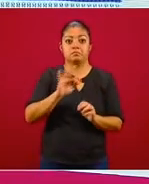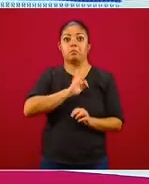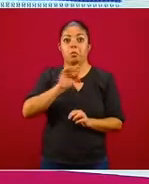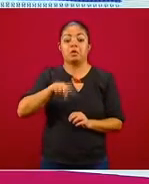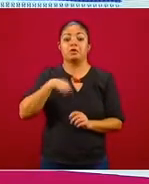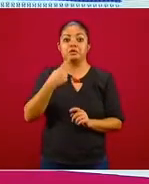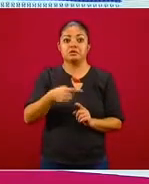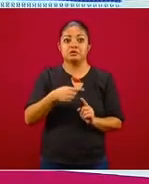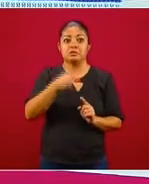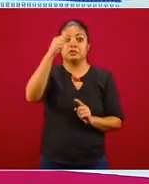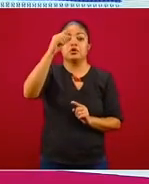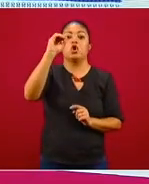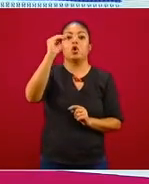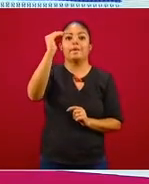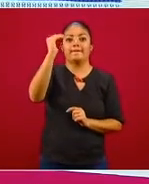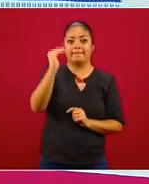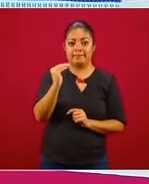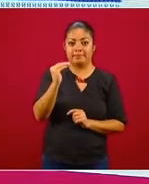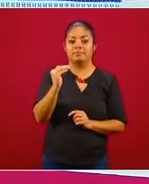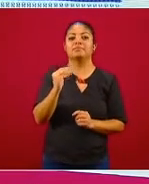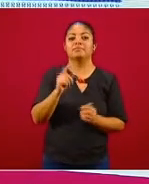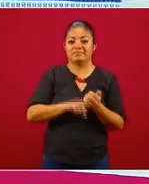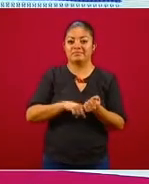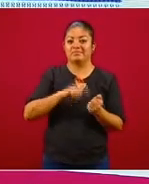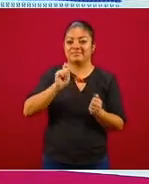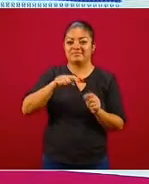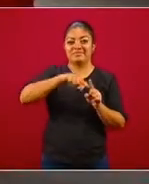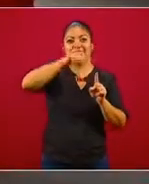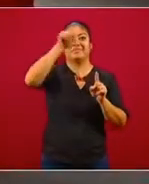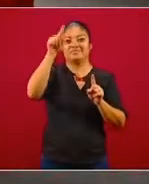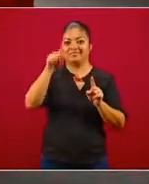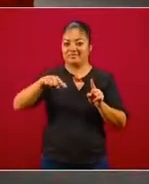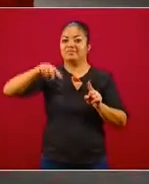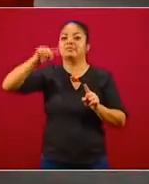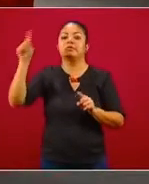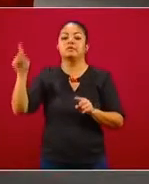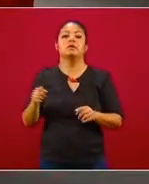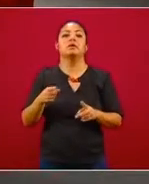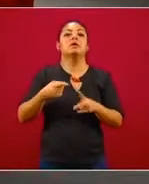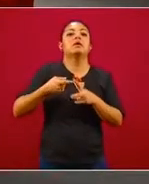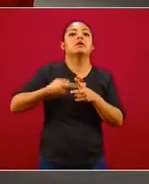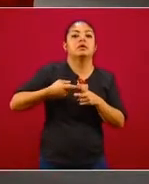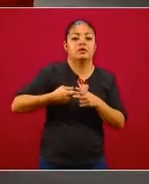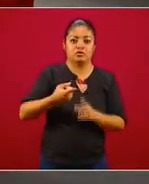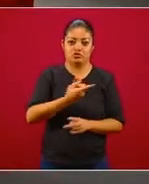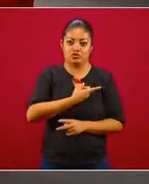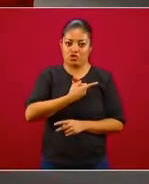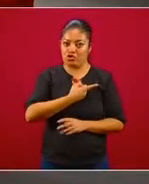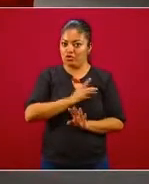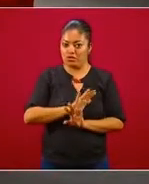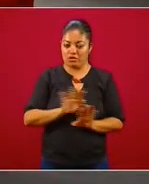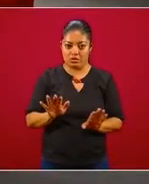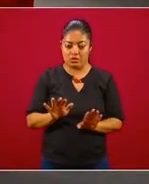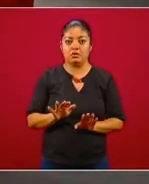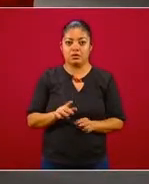we have a different scenario, and then we have another scenario. So